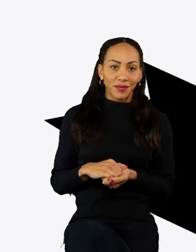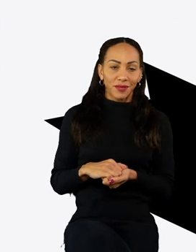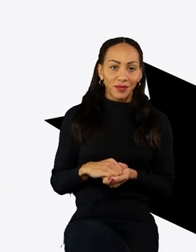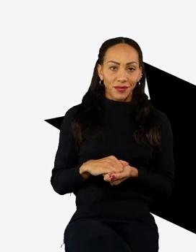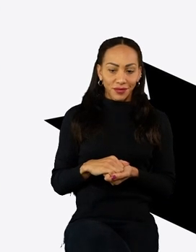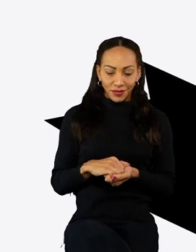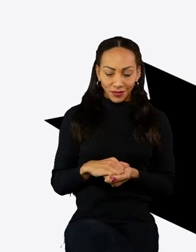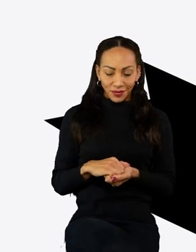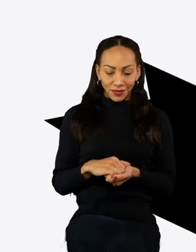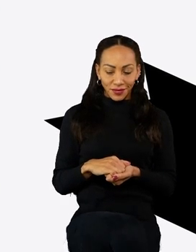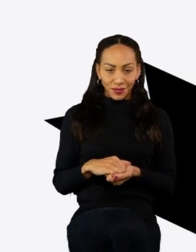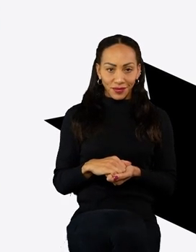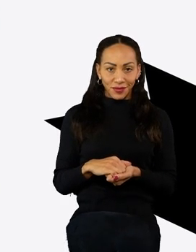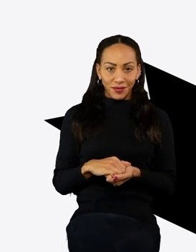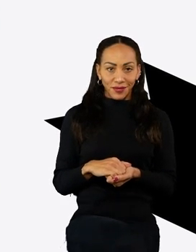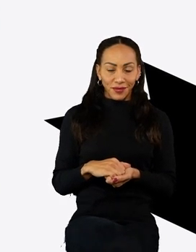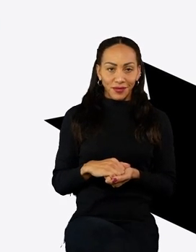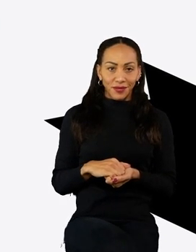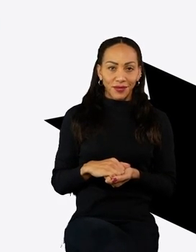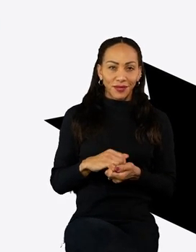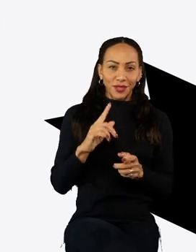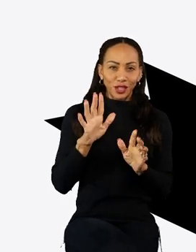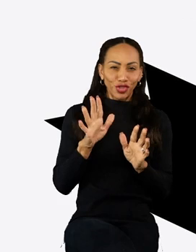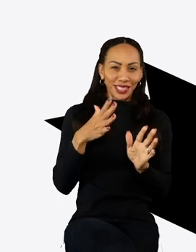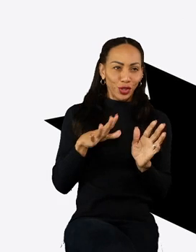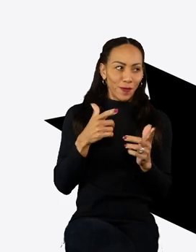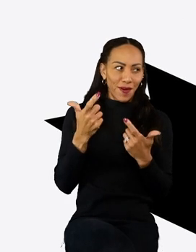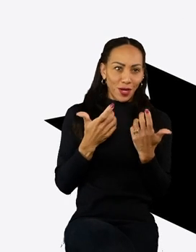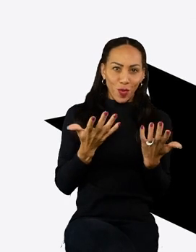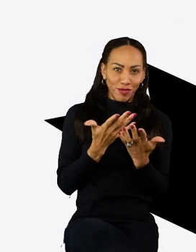Well, I'll tell you what we'll do. We'll do it this way. I'll probably put it on.